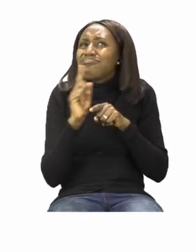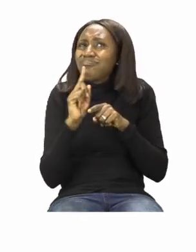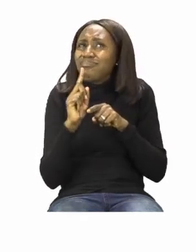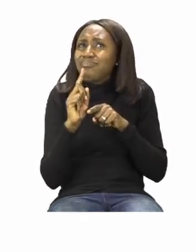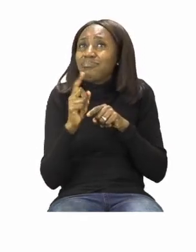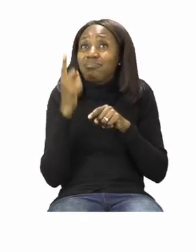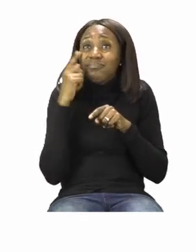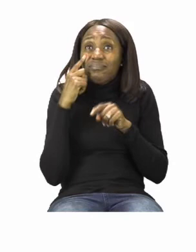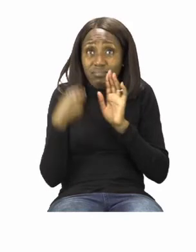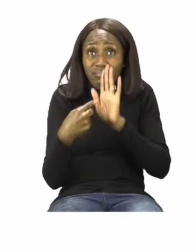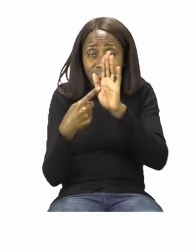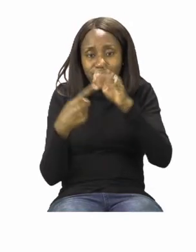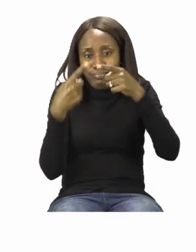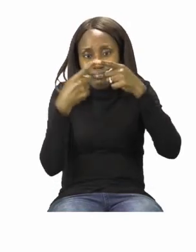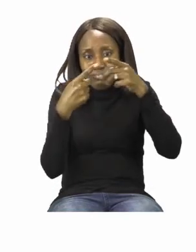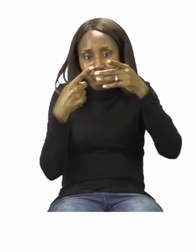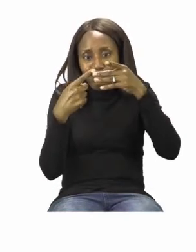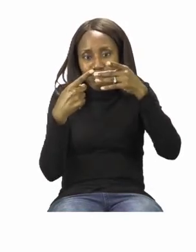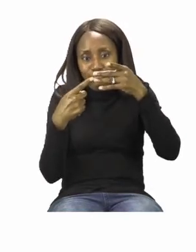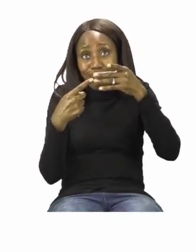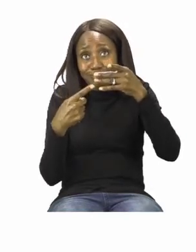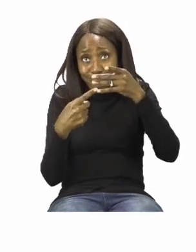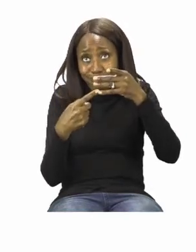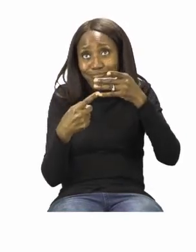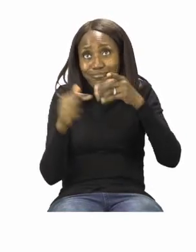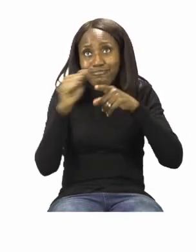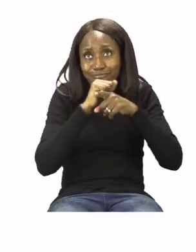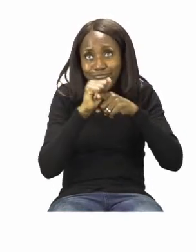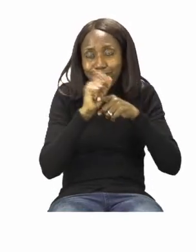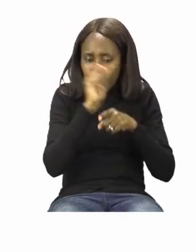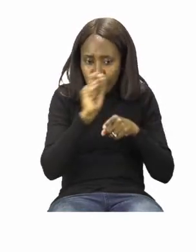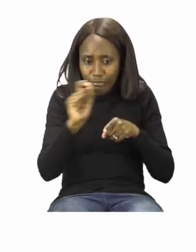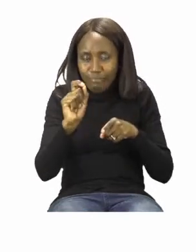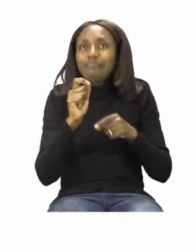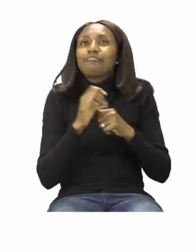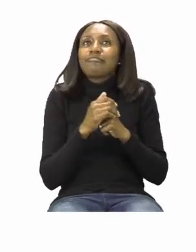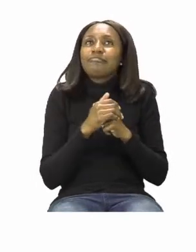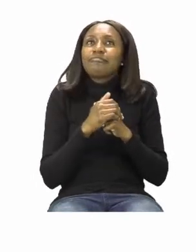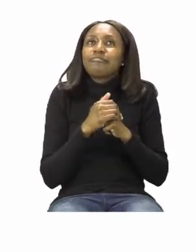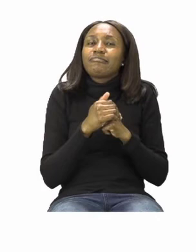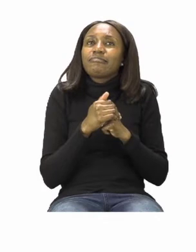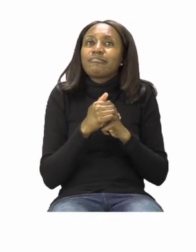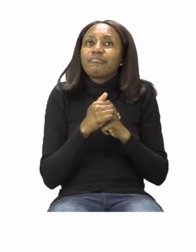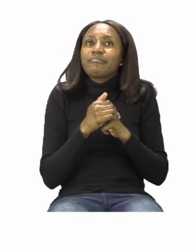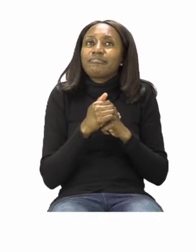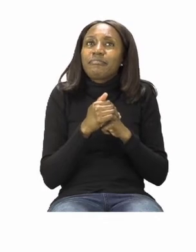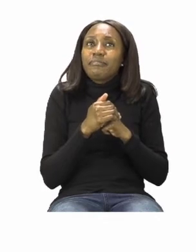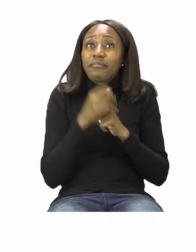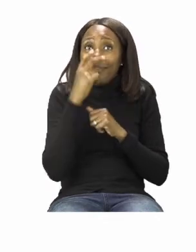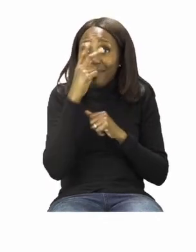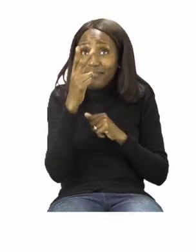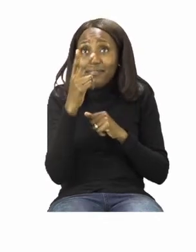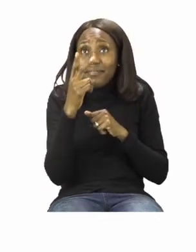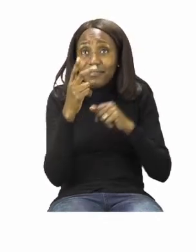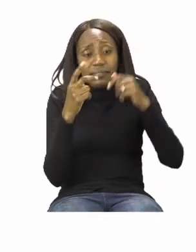We are going to be tracing patterns. Now, as you can see, we have two patterns that we have